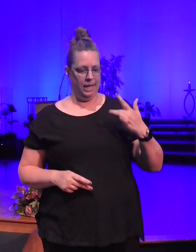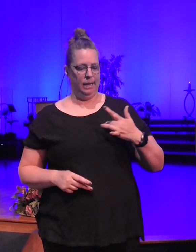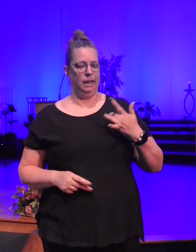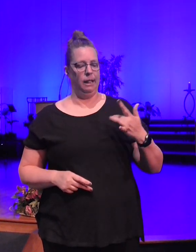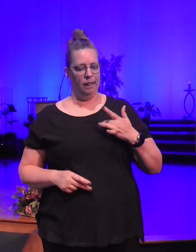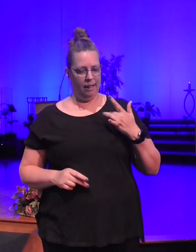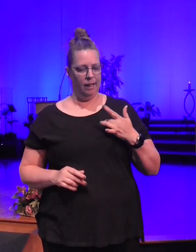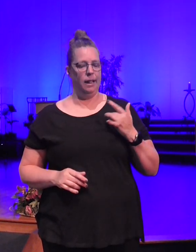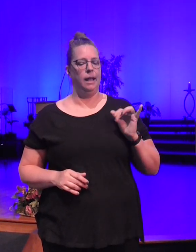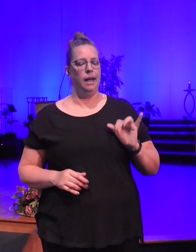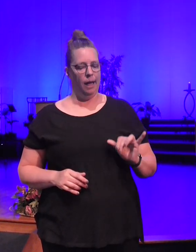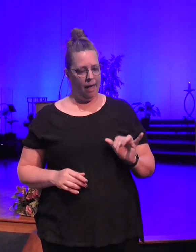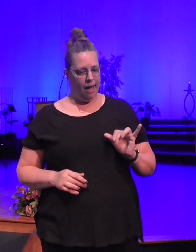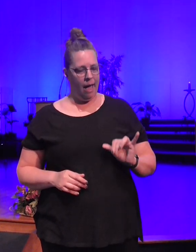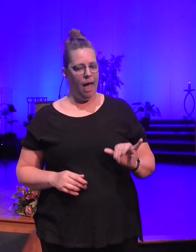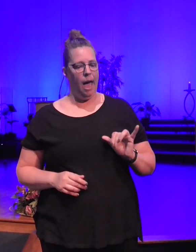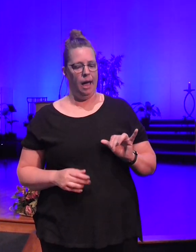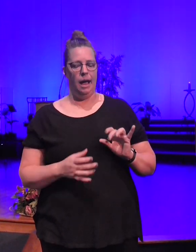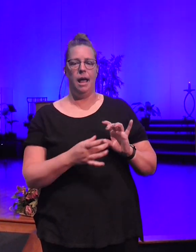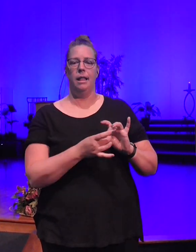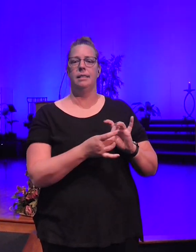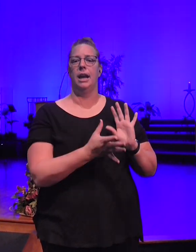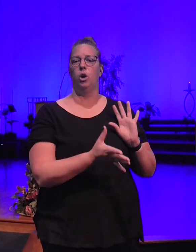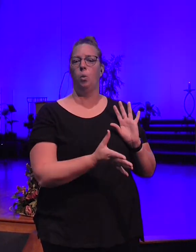feelings you have and then let them go.